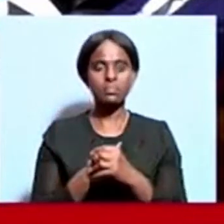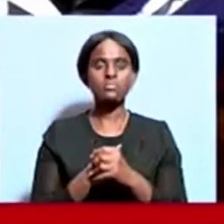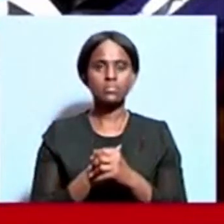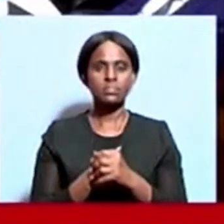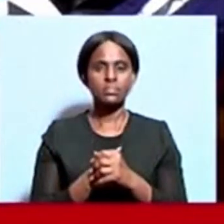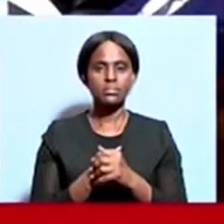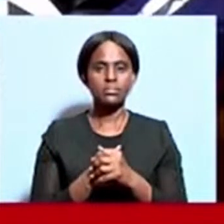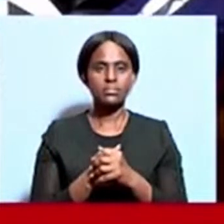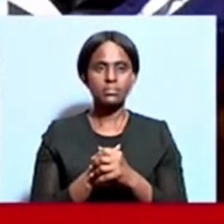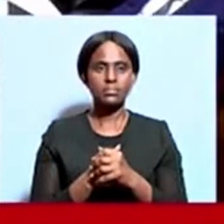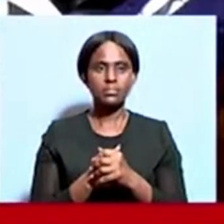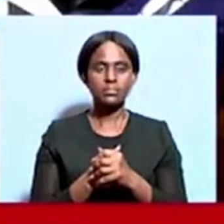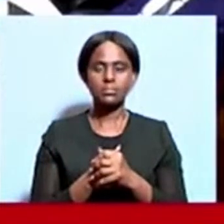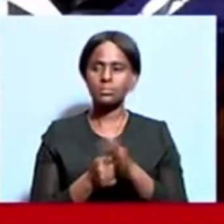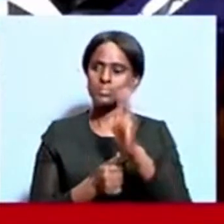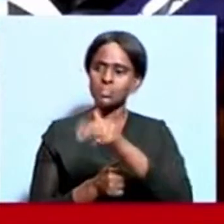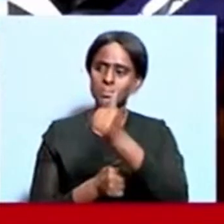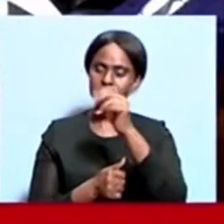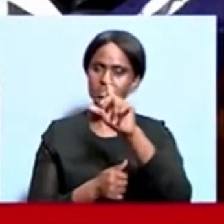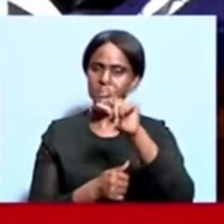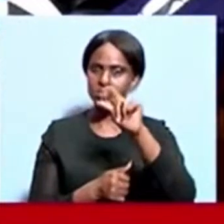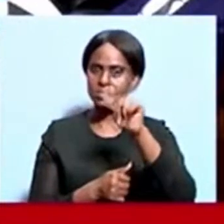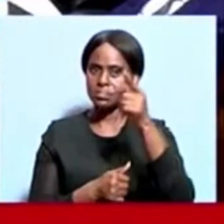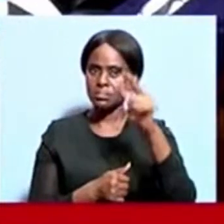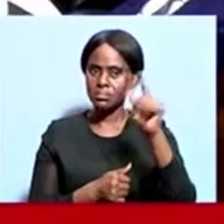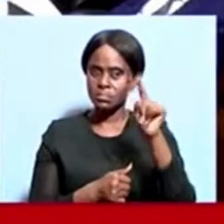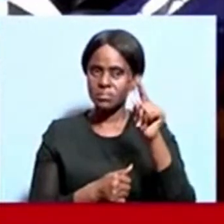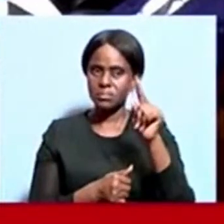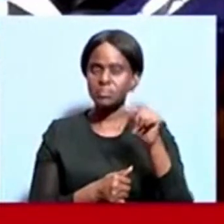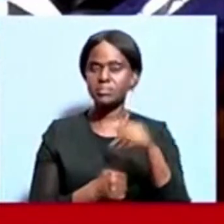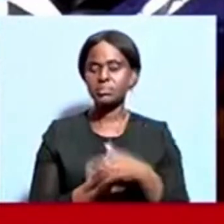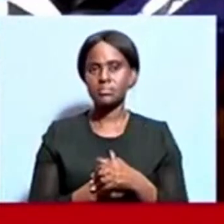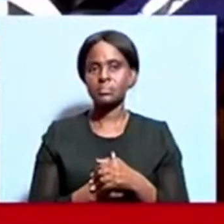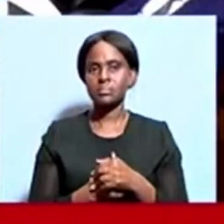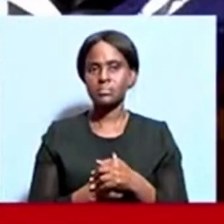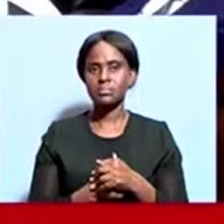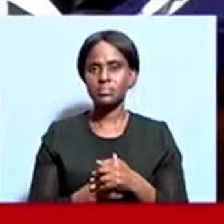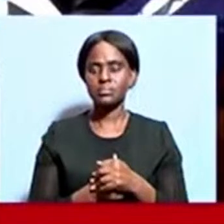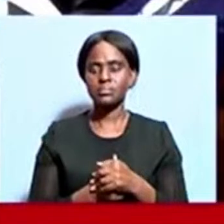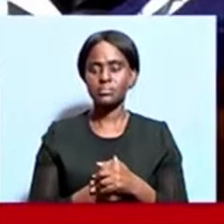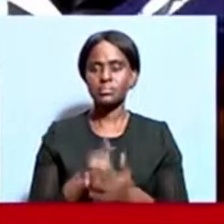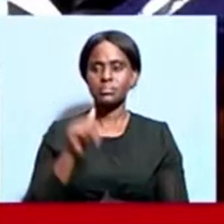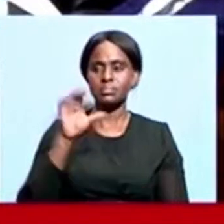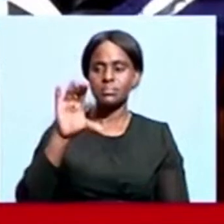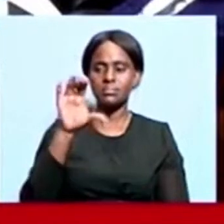2021. Yourself, sir? 2021, January. Okay. And the CS?